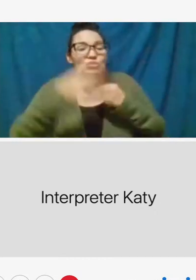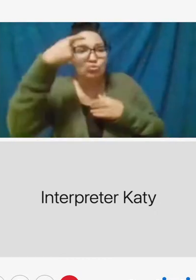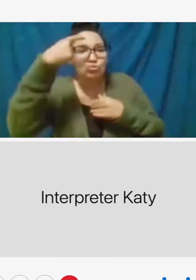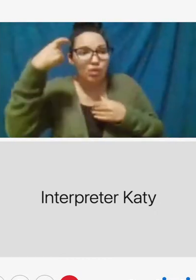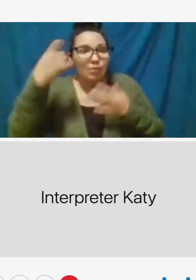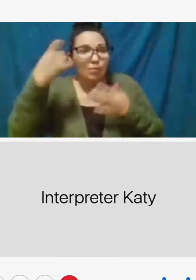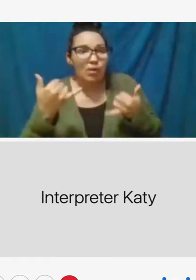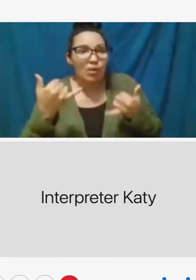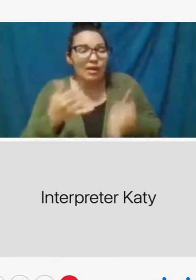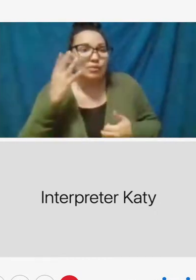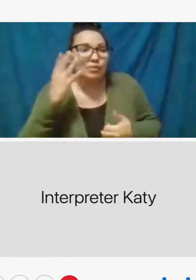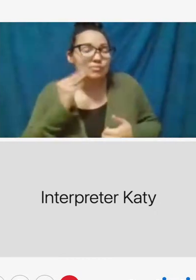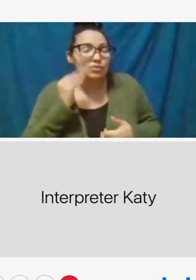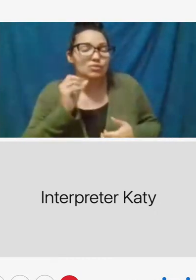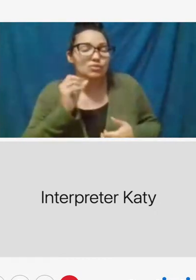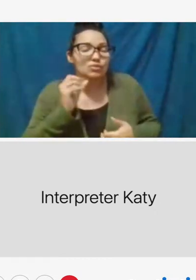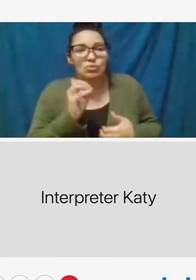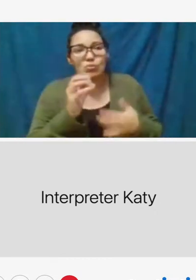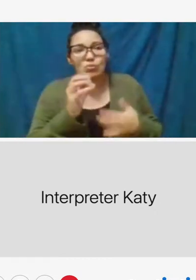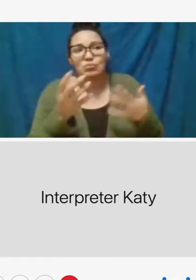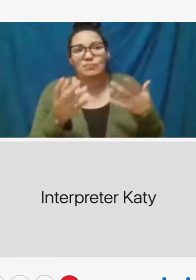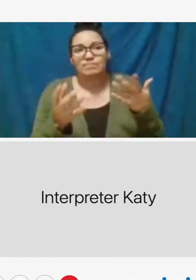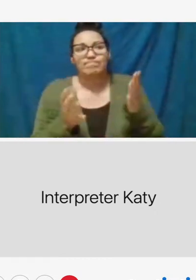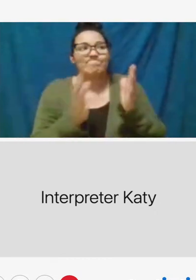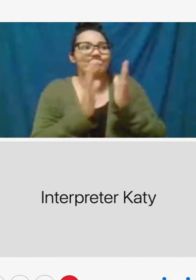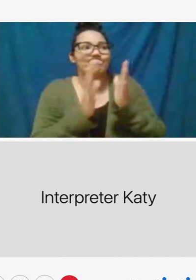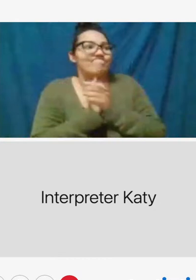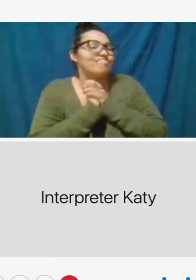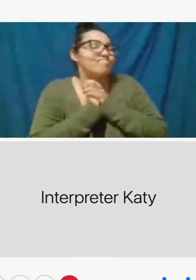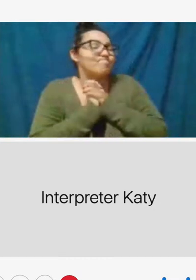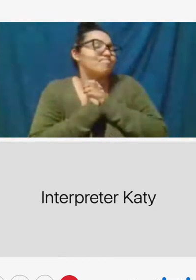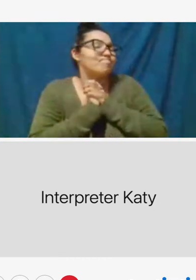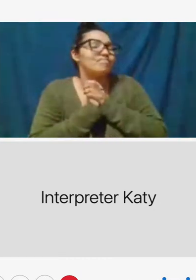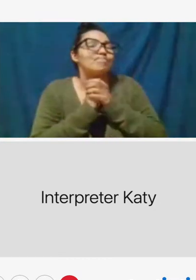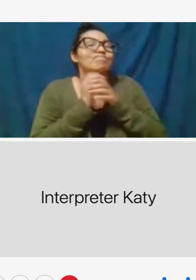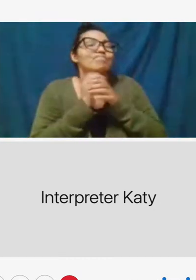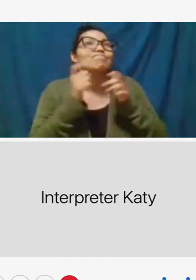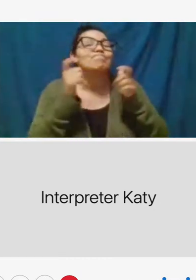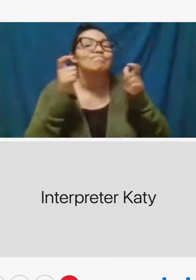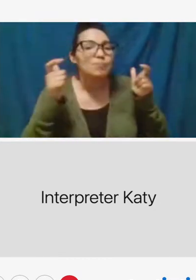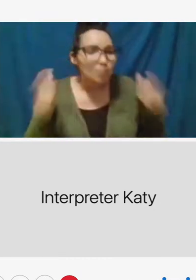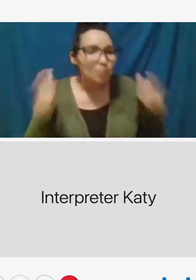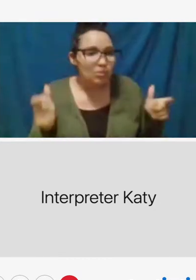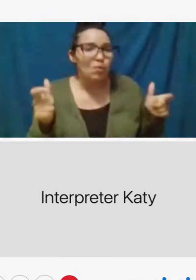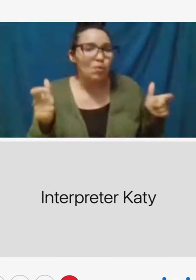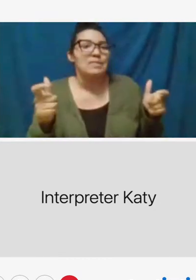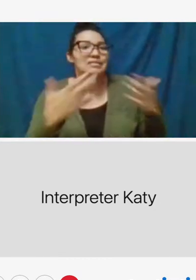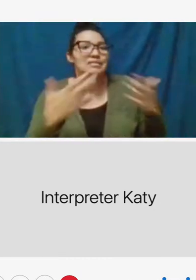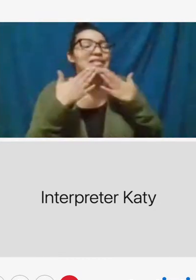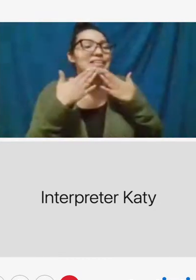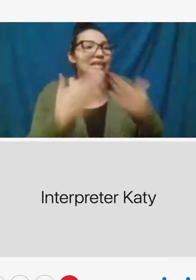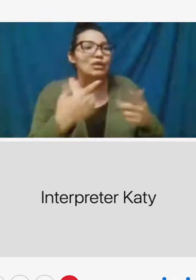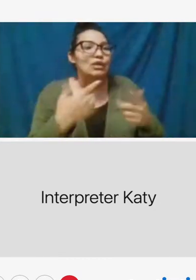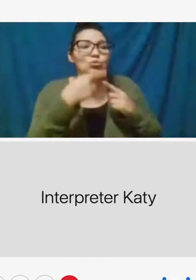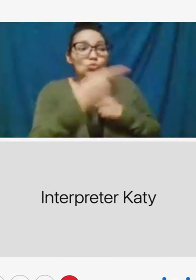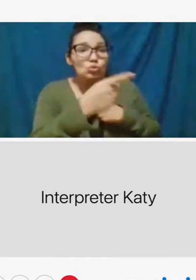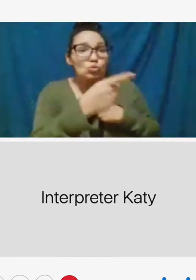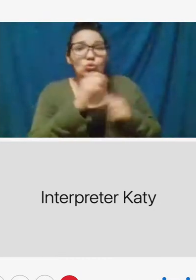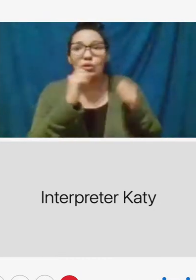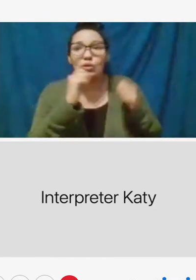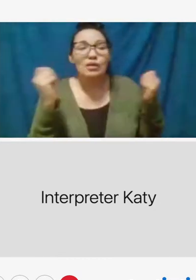so just a tremendous thank you to you and to everyone who works with